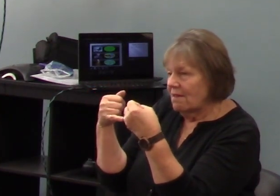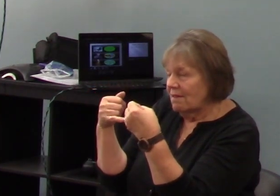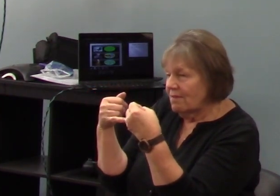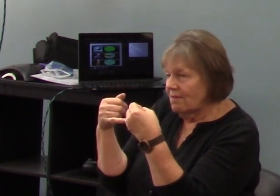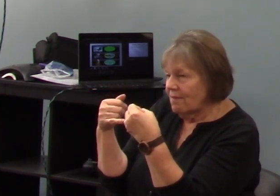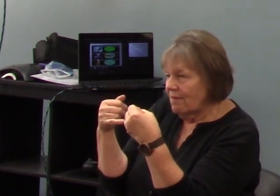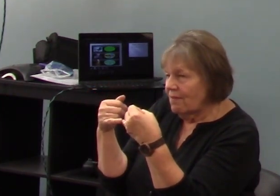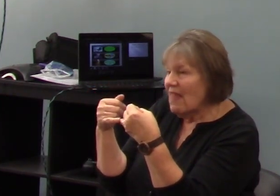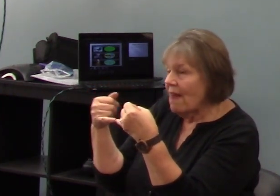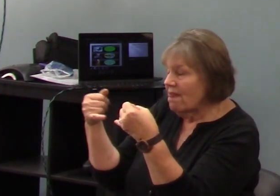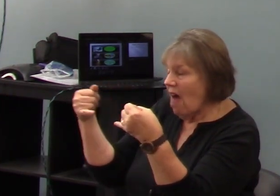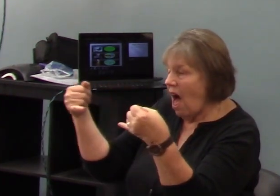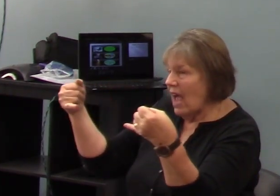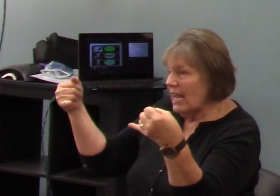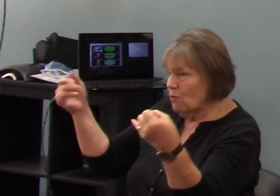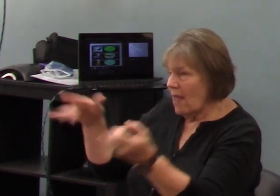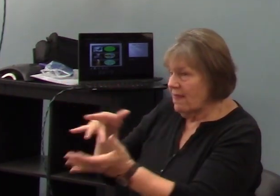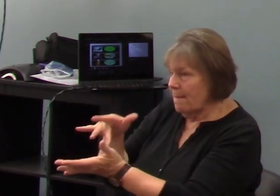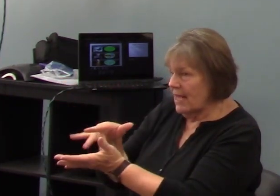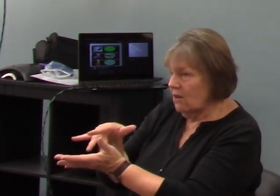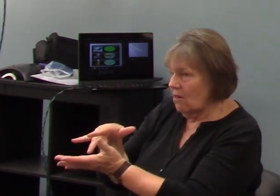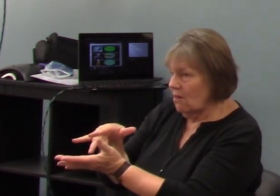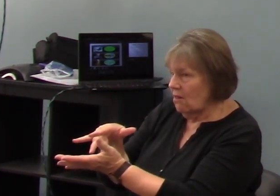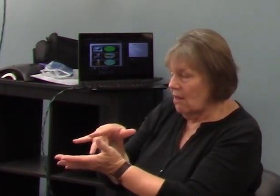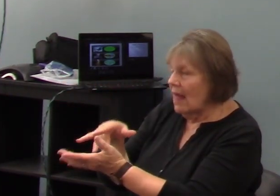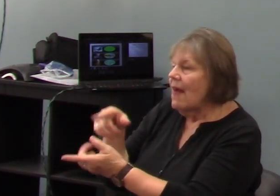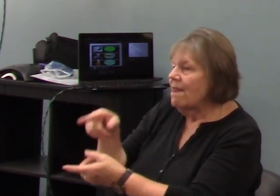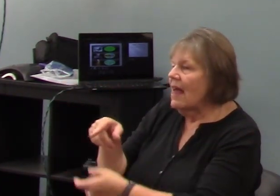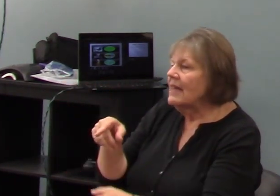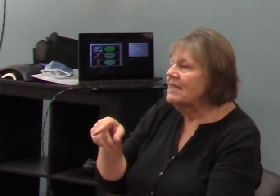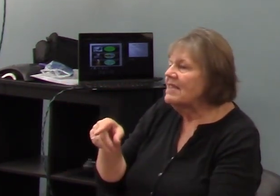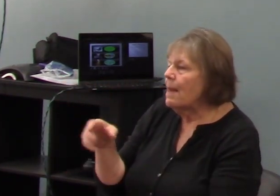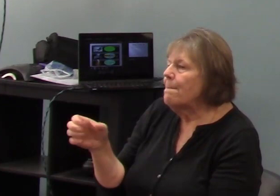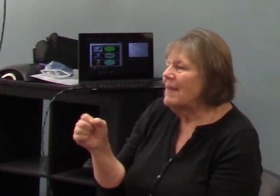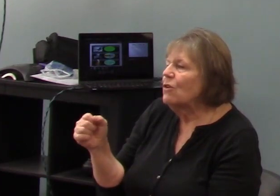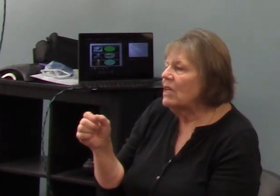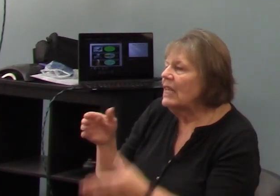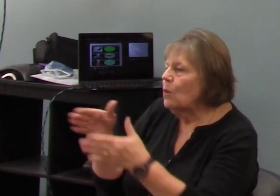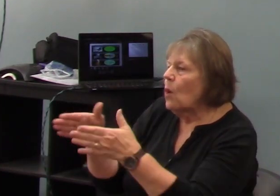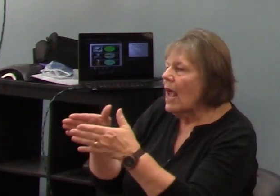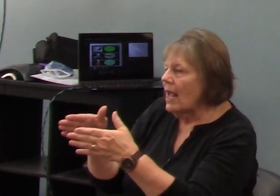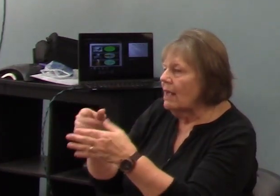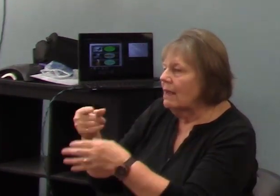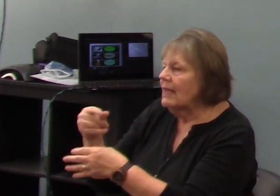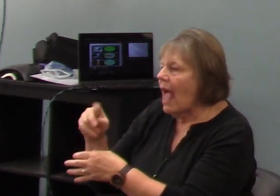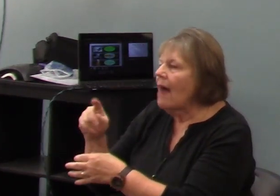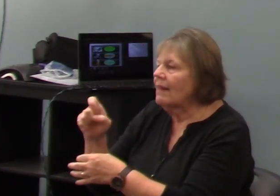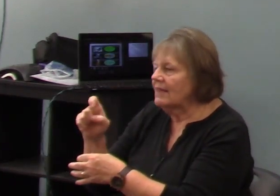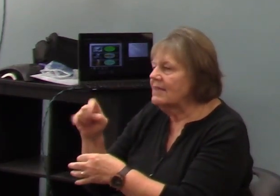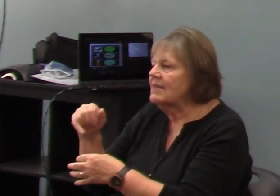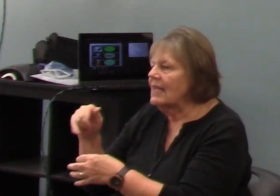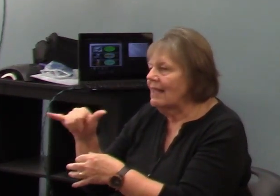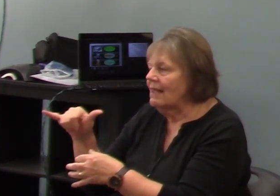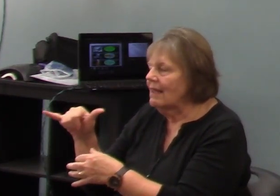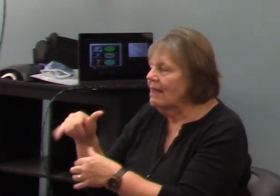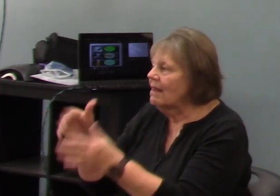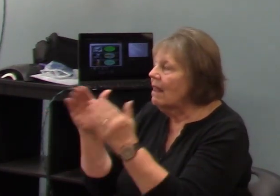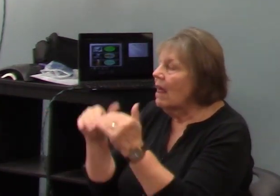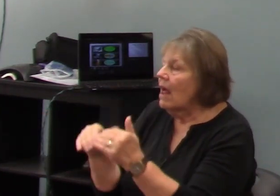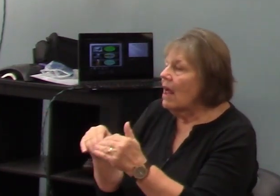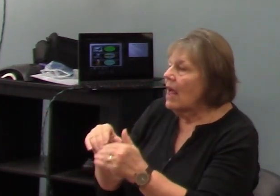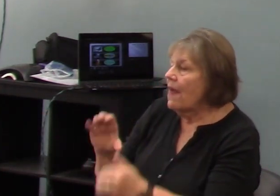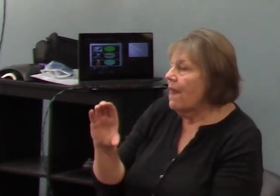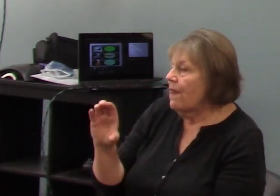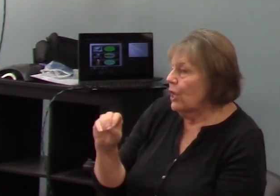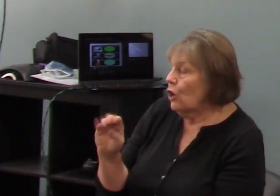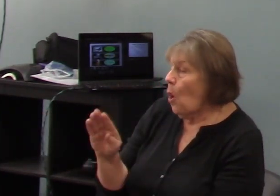so that bar in the middle. But they were seeing this like faint buzz everywhere, that green color. The COBE was able to see, again,